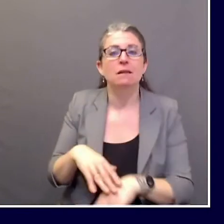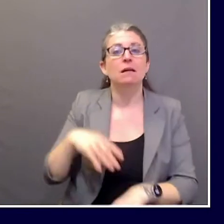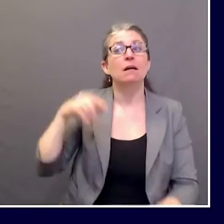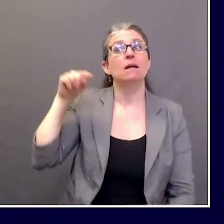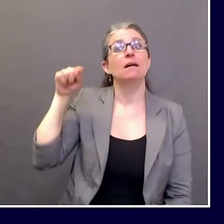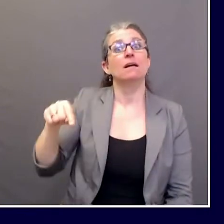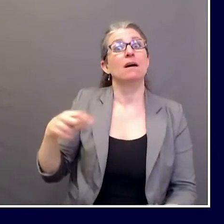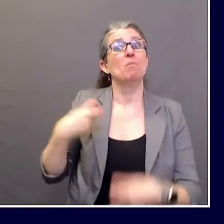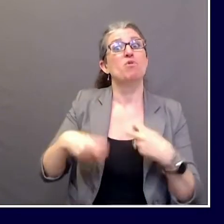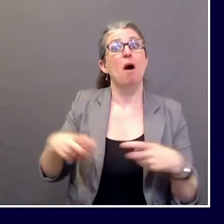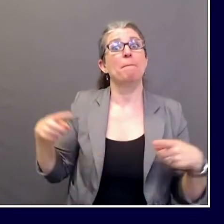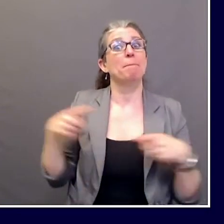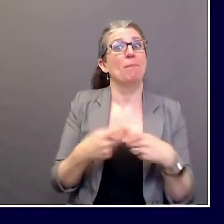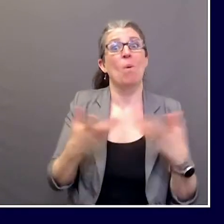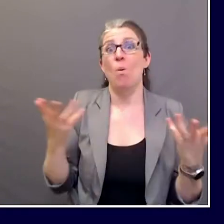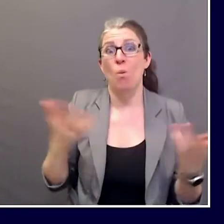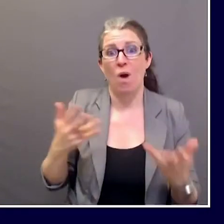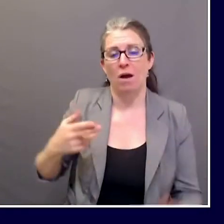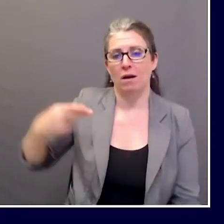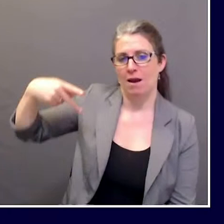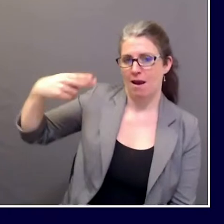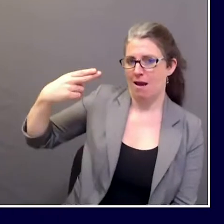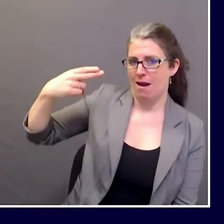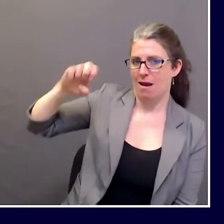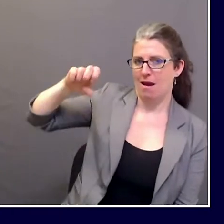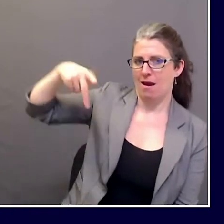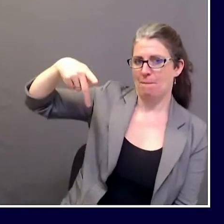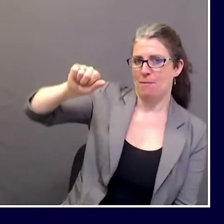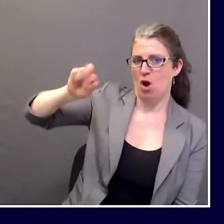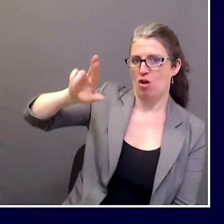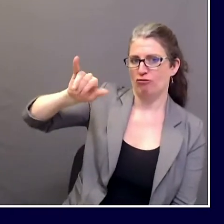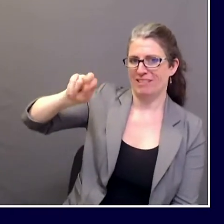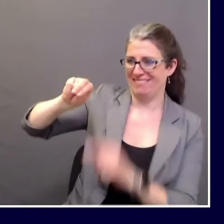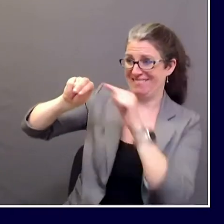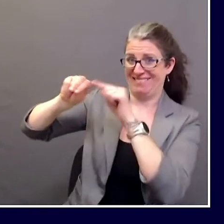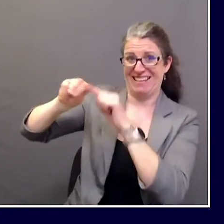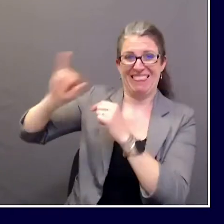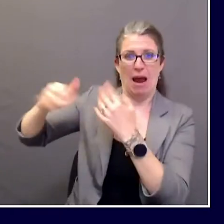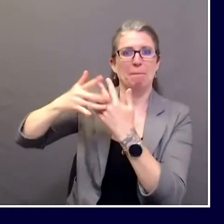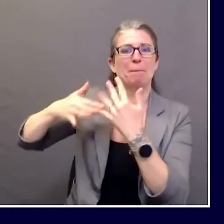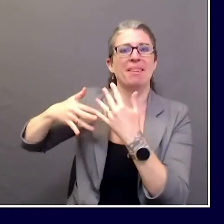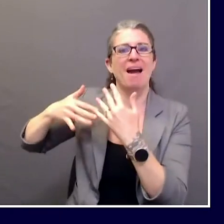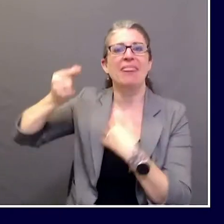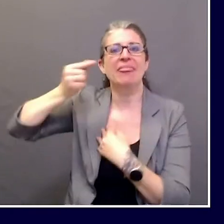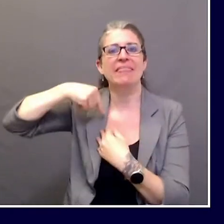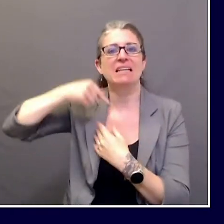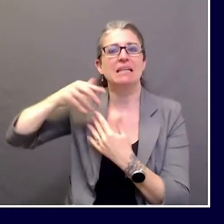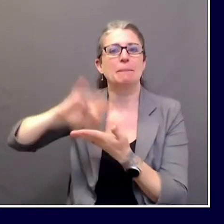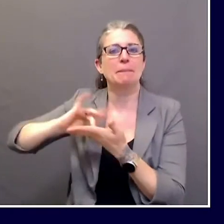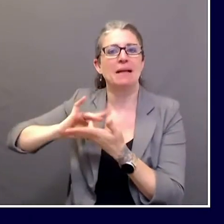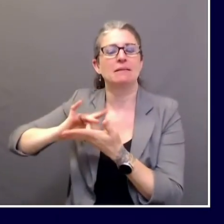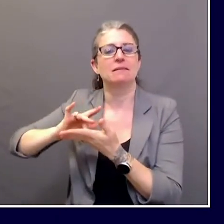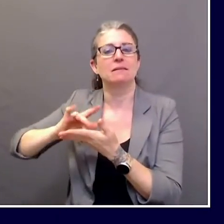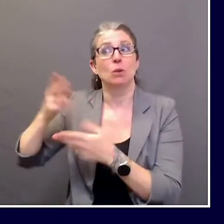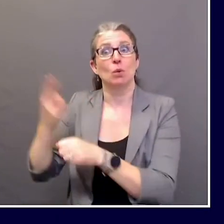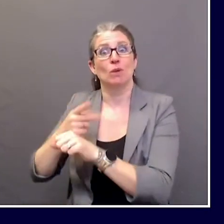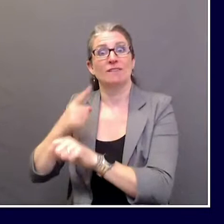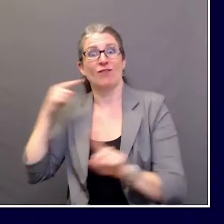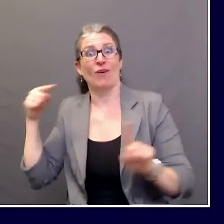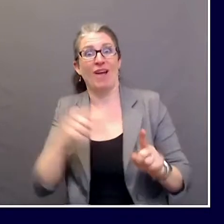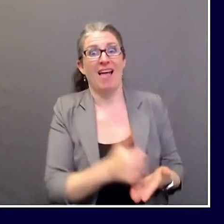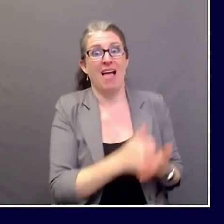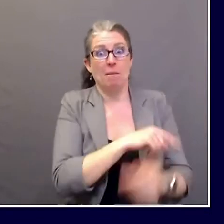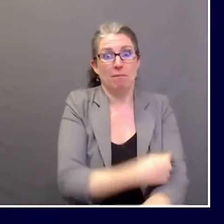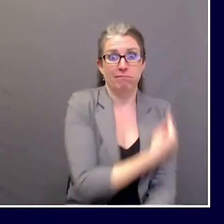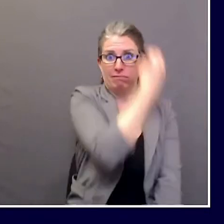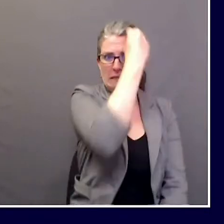reveals as well. But certainly, if this pause goes on for a longer period of time, who knows how long that might be, the concerns you